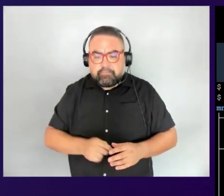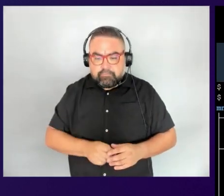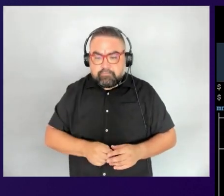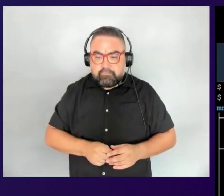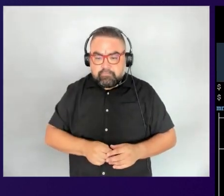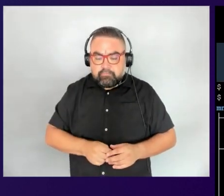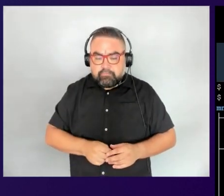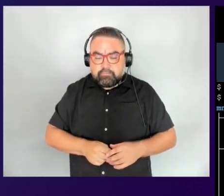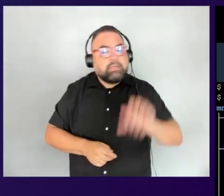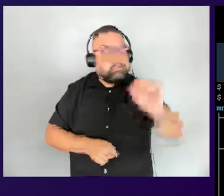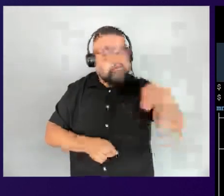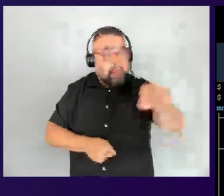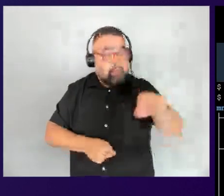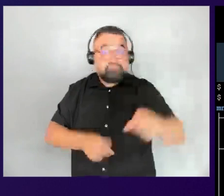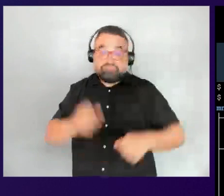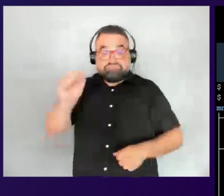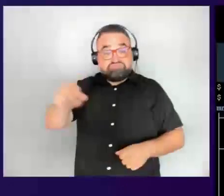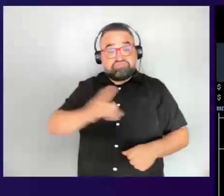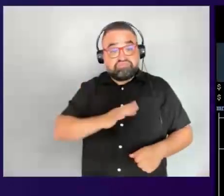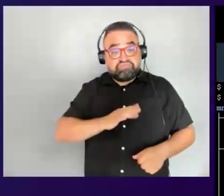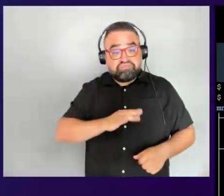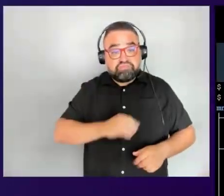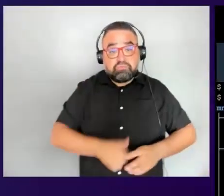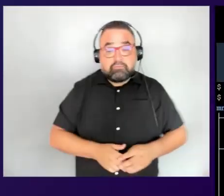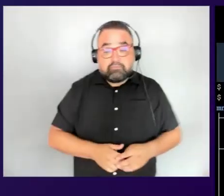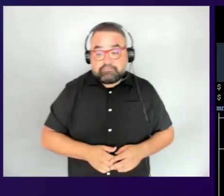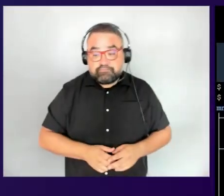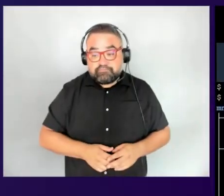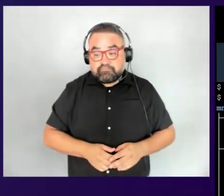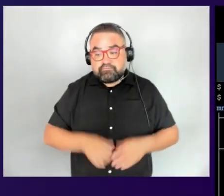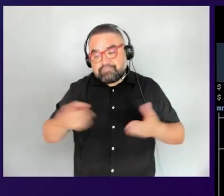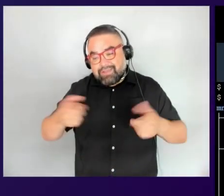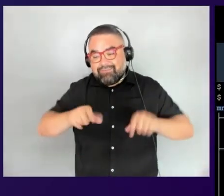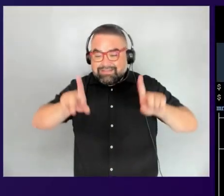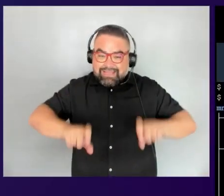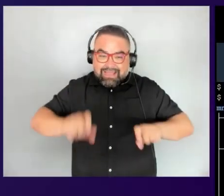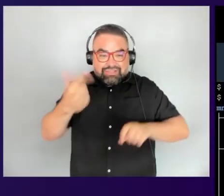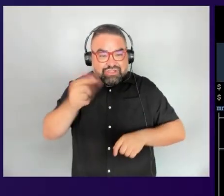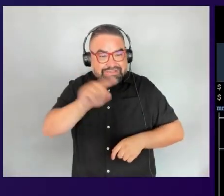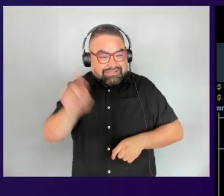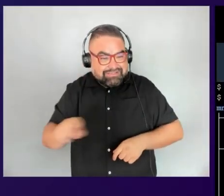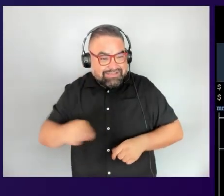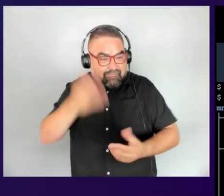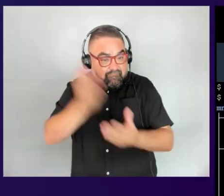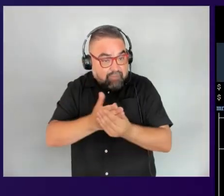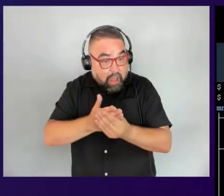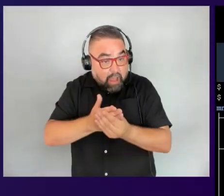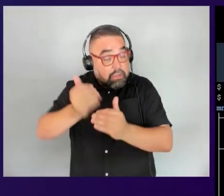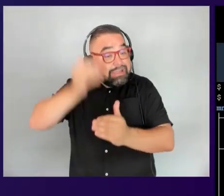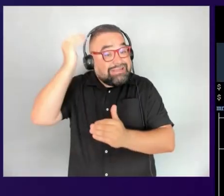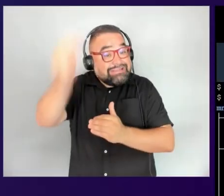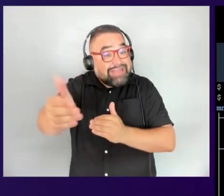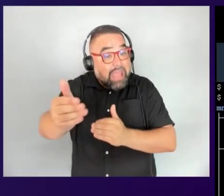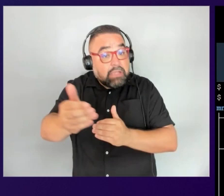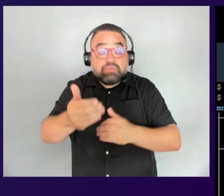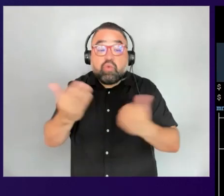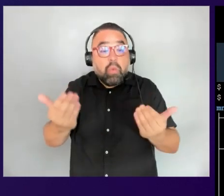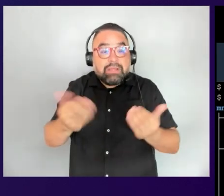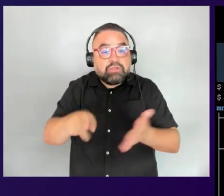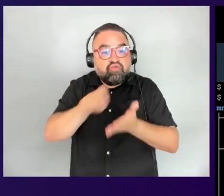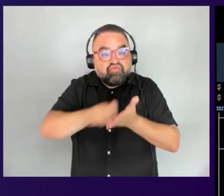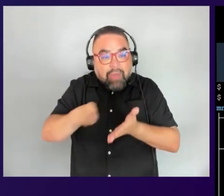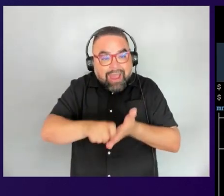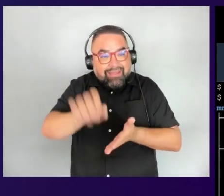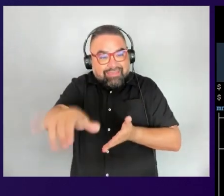yeah, okay, cool. So there we have the test.gz file. Next, I'm going to write this file to an S3 bucket. I'm going to be using